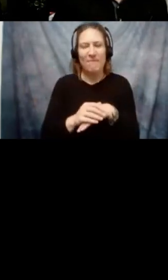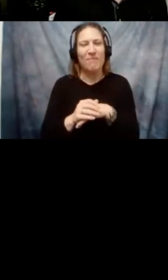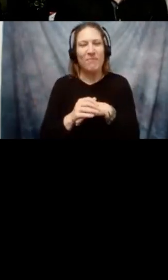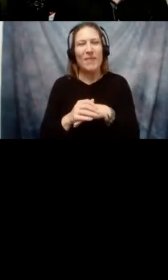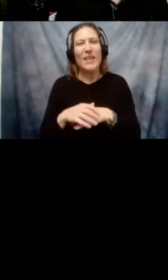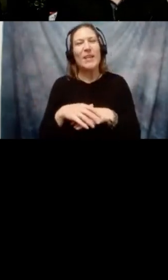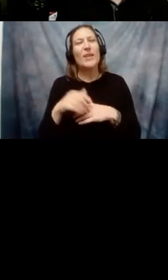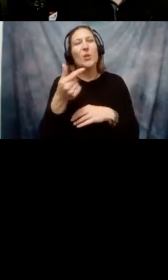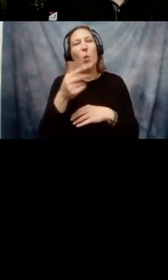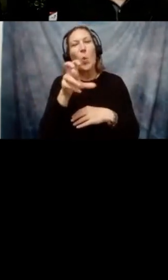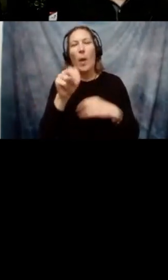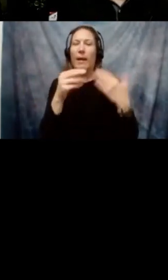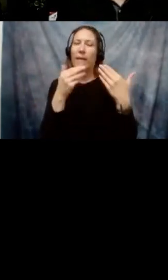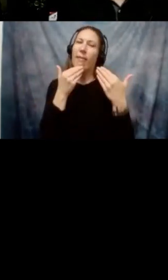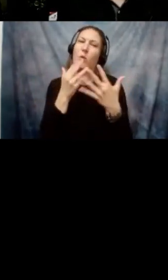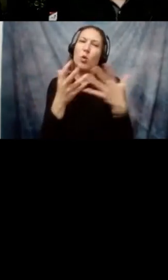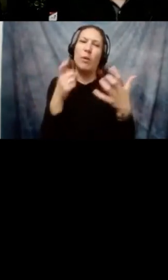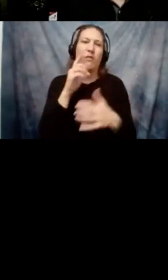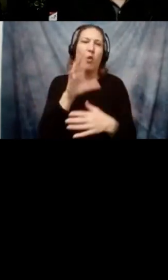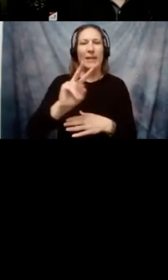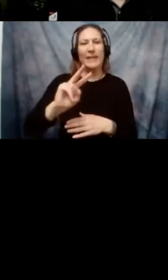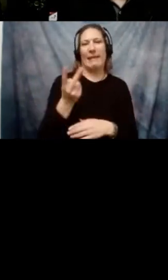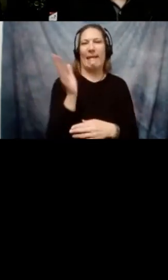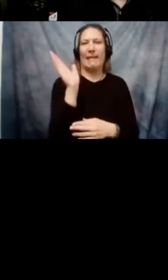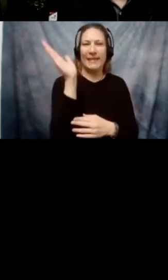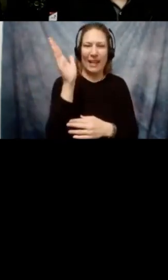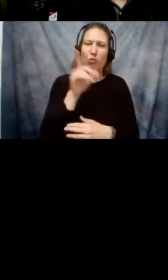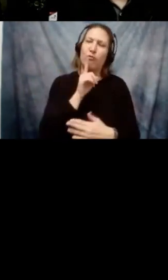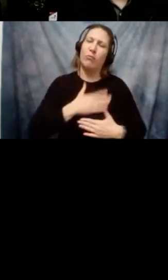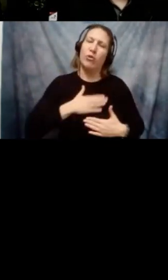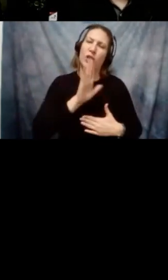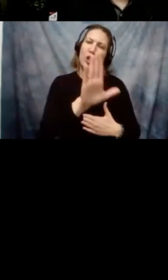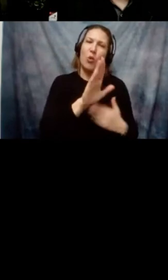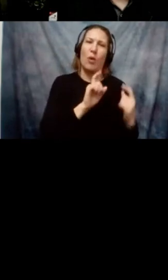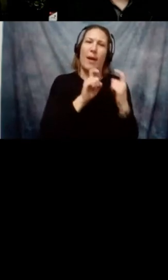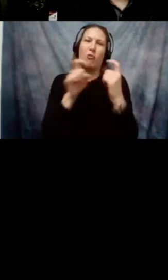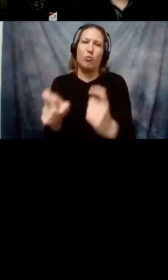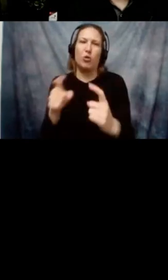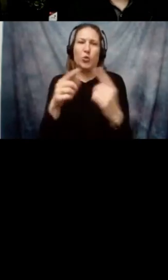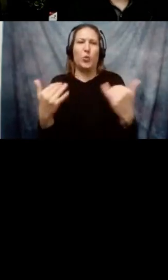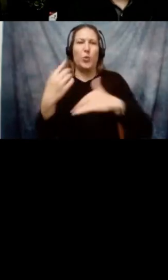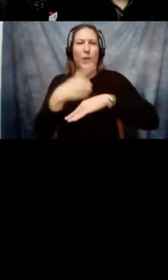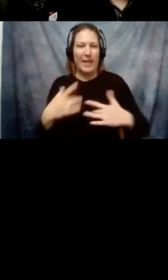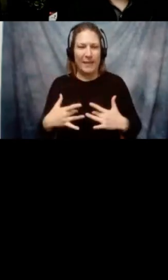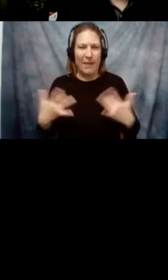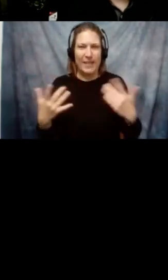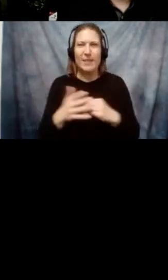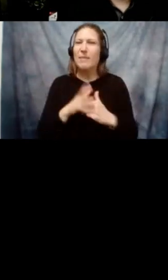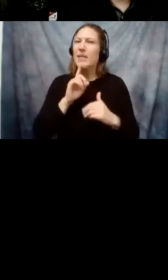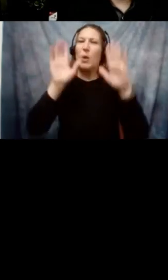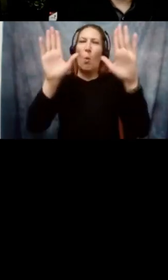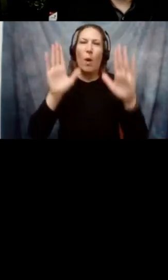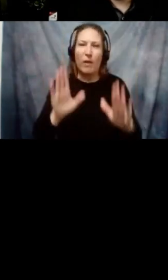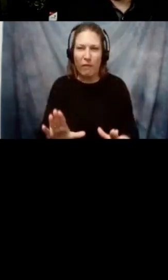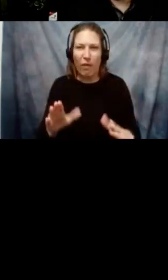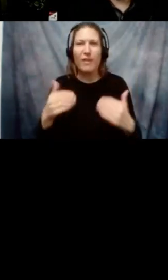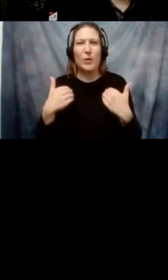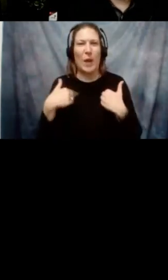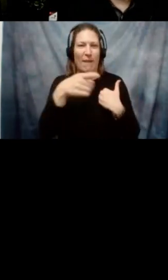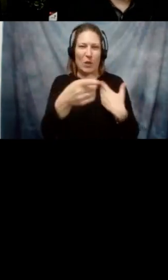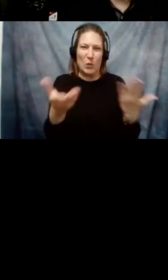readers. Definitely. Okay. Right. Some good stuff in the chat. Yeah. Well,